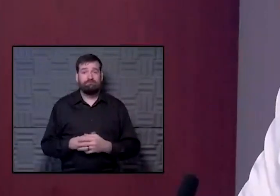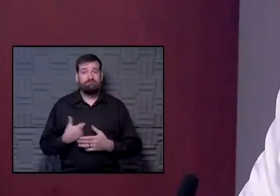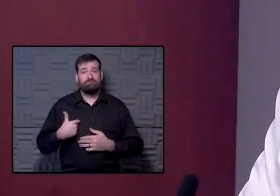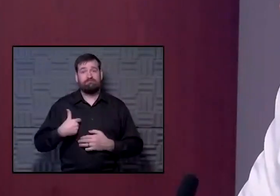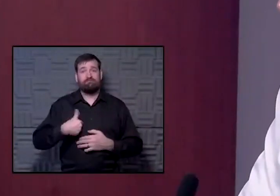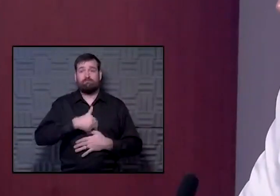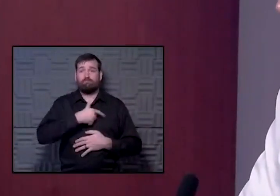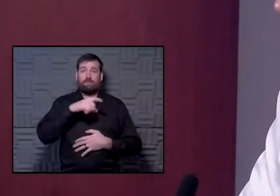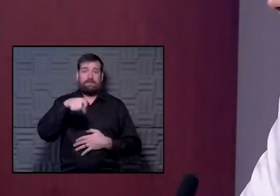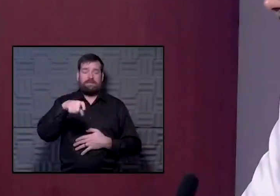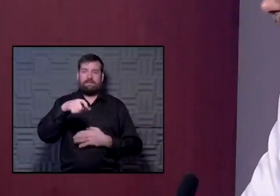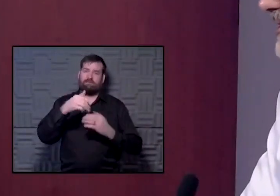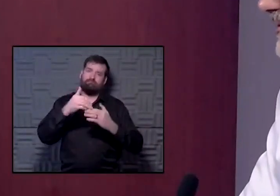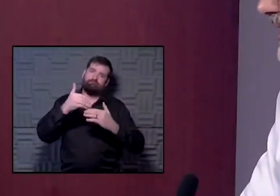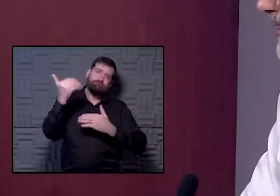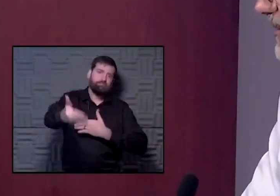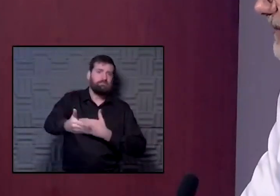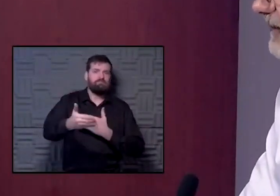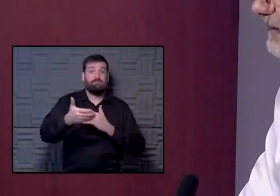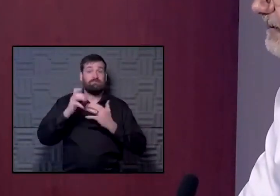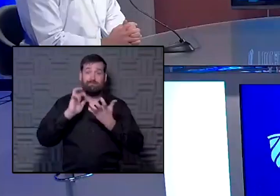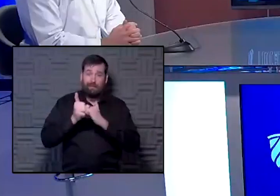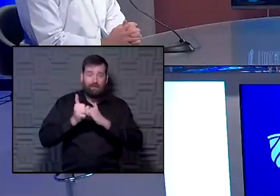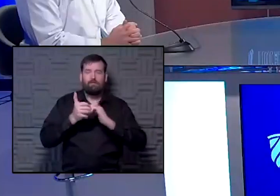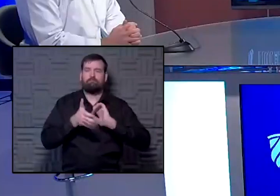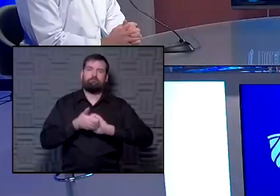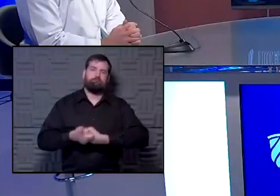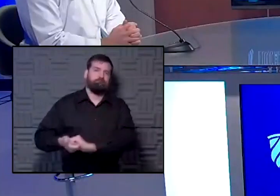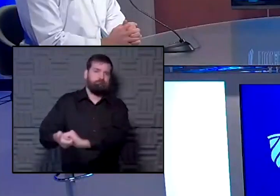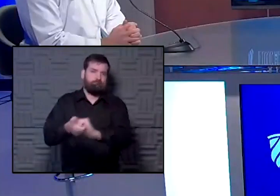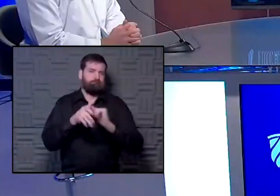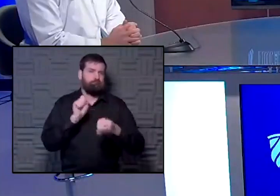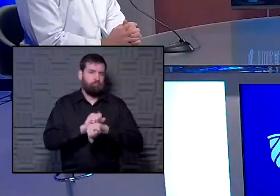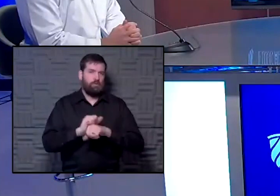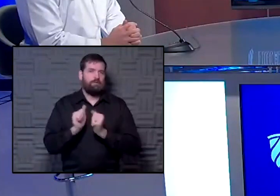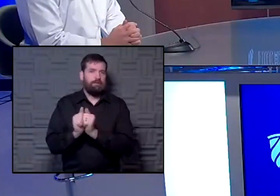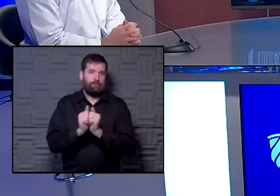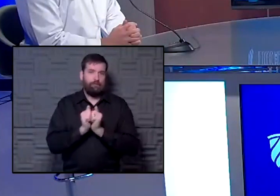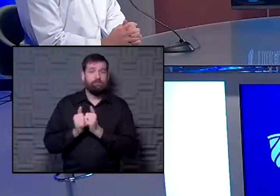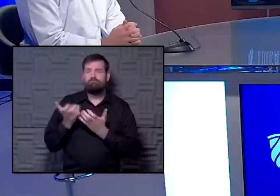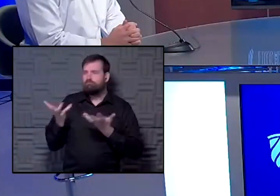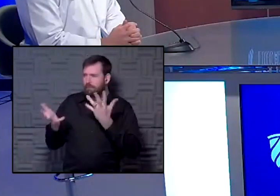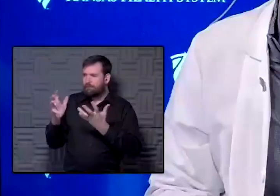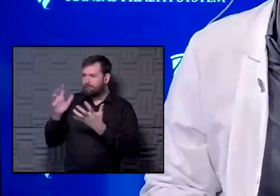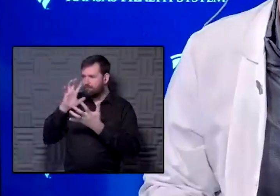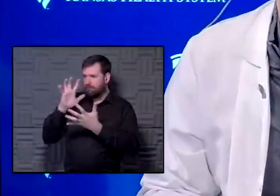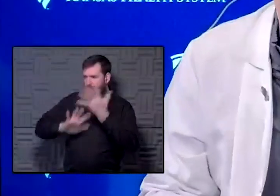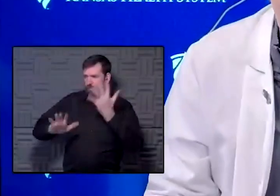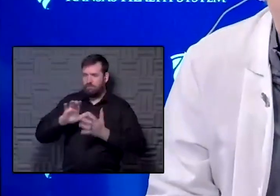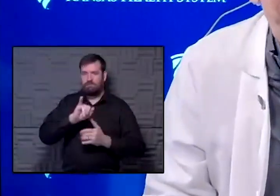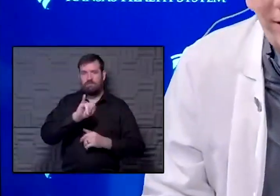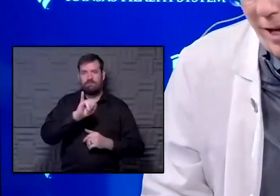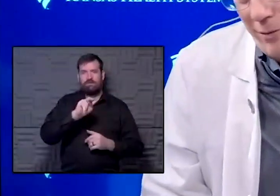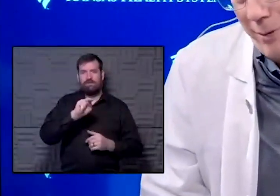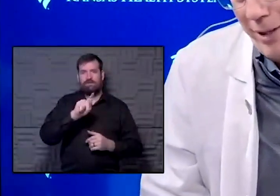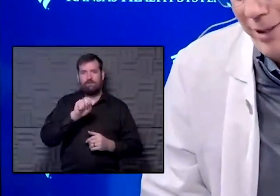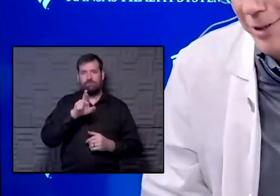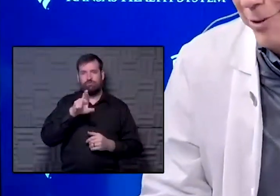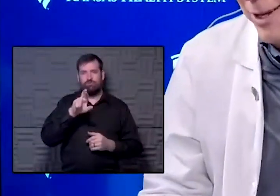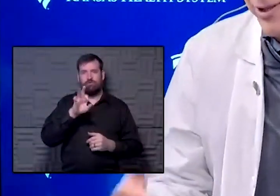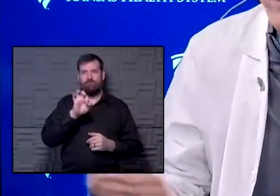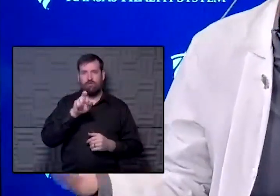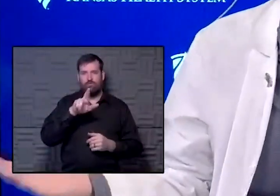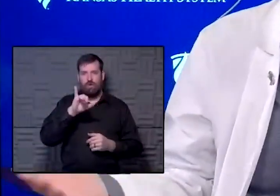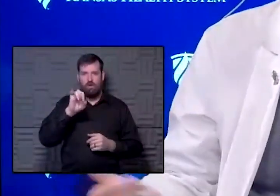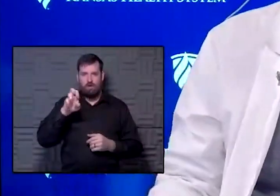get beyond this, and working together is the way to do it. So, one thing that may confuse everybody is interferon sounds a little like ivermectin.